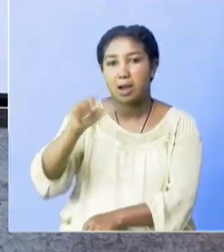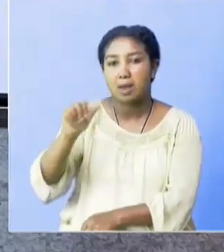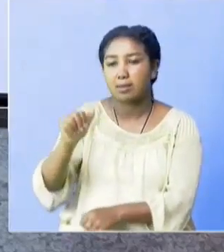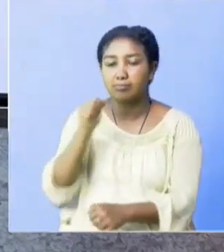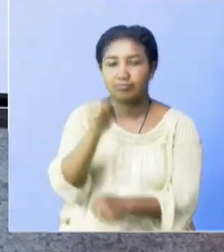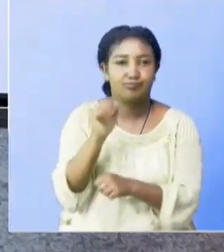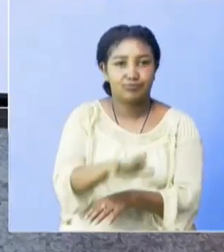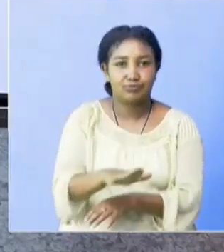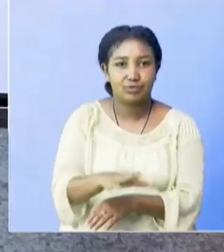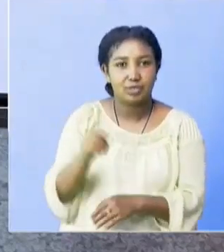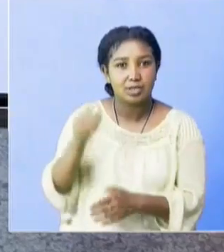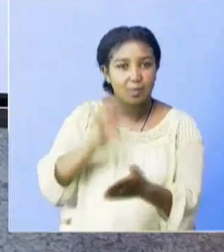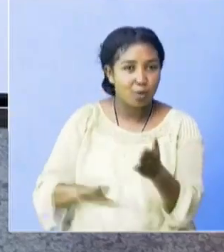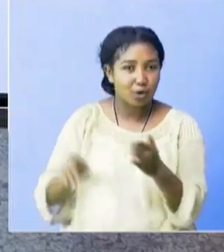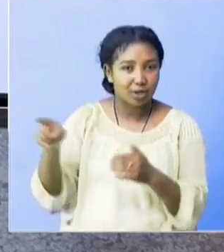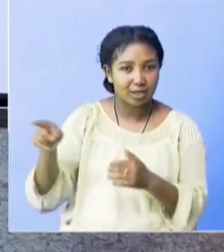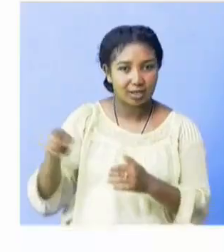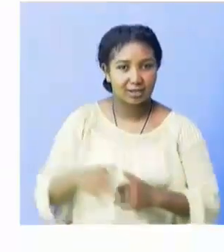He was born in